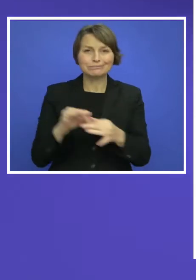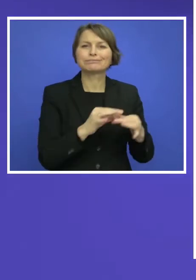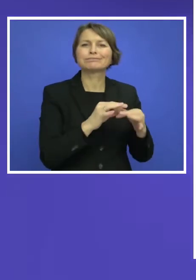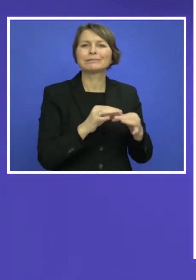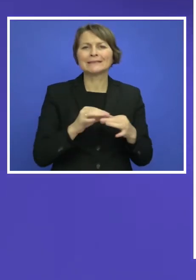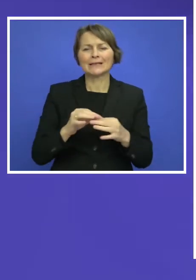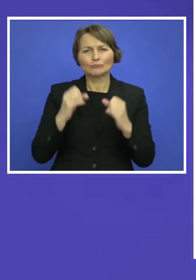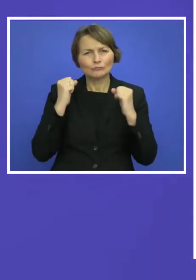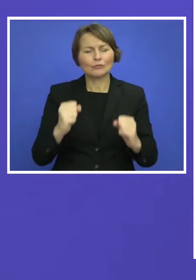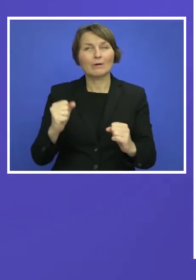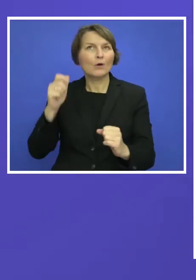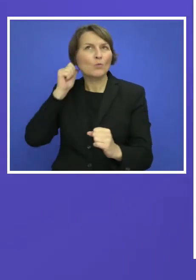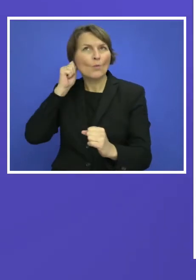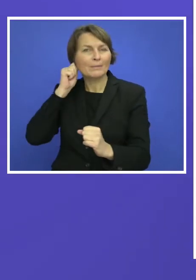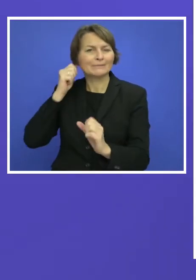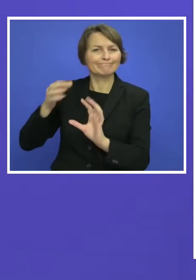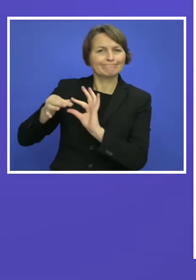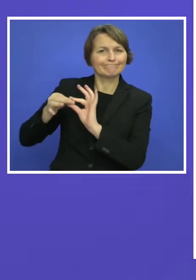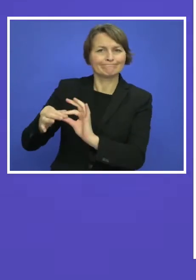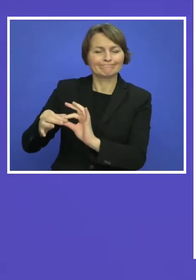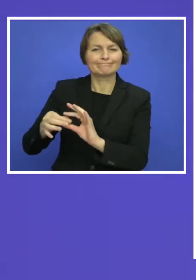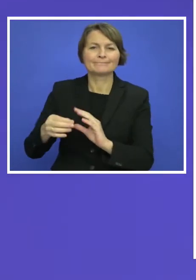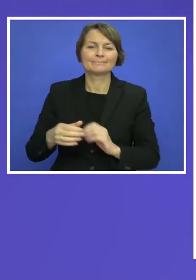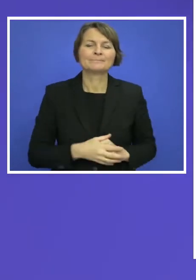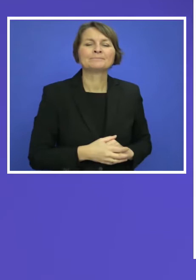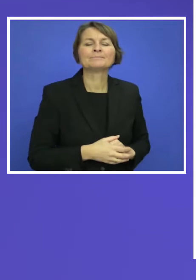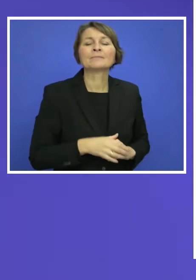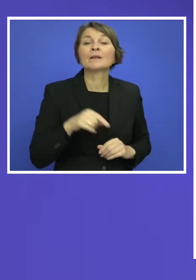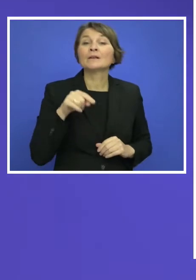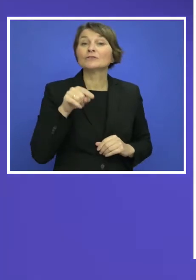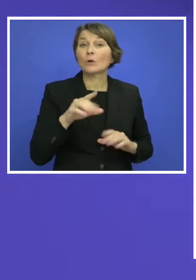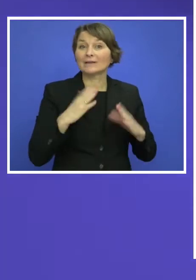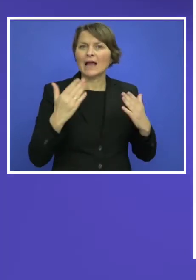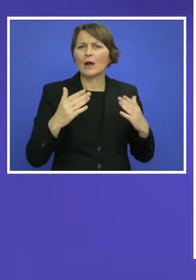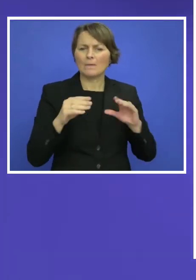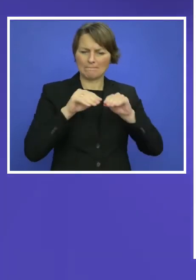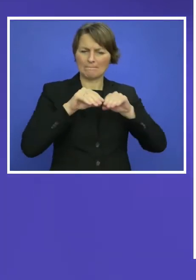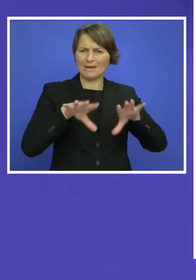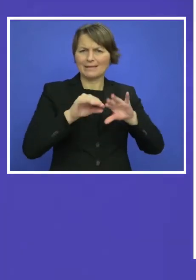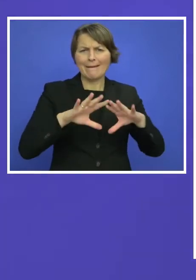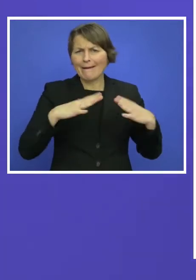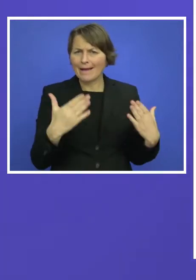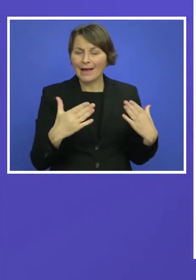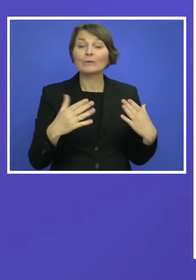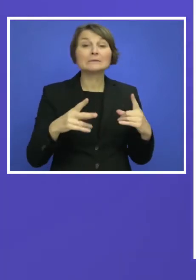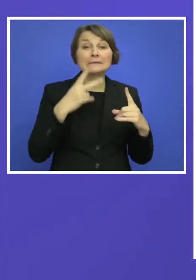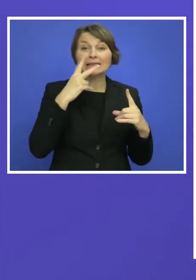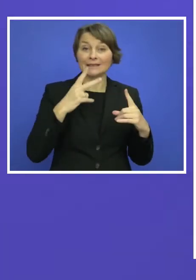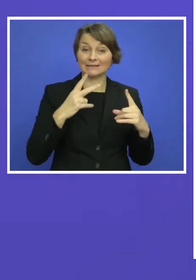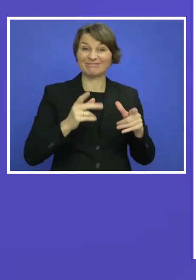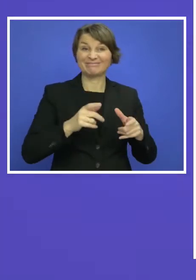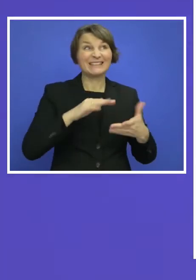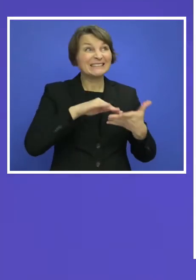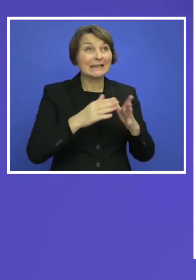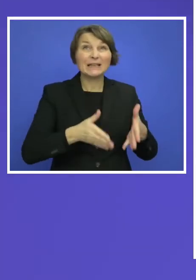me move to the media sector in the rural areas and in the governorates. You don't find media institutions. You